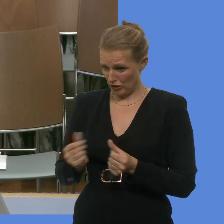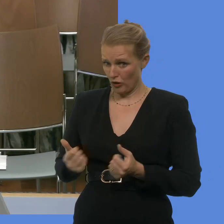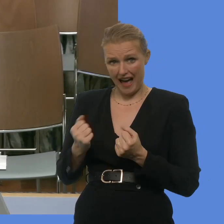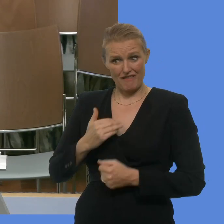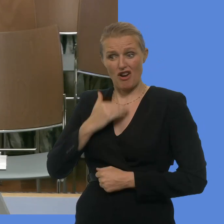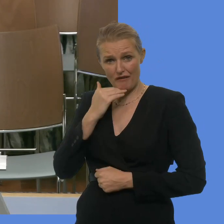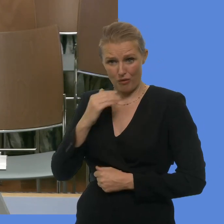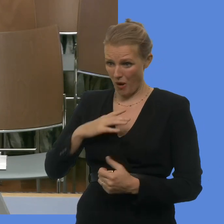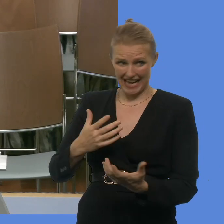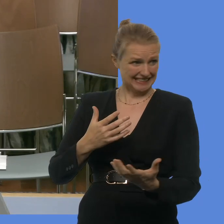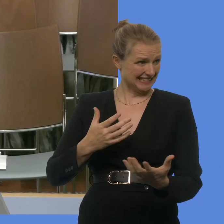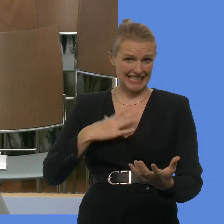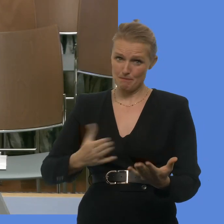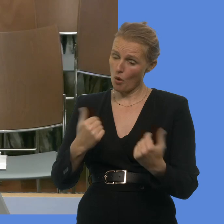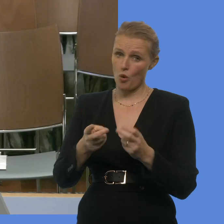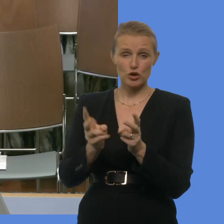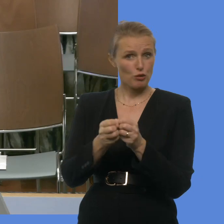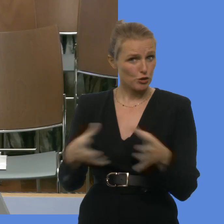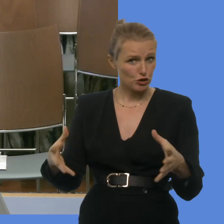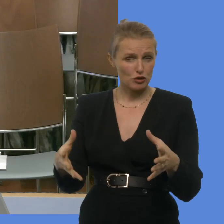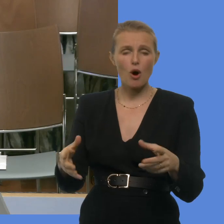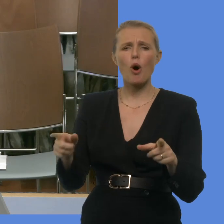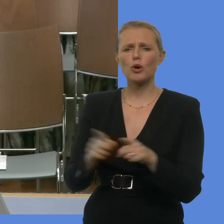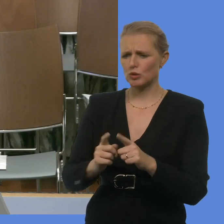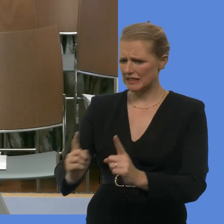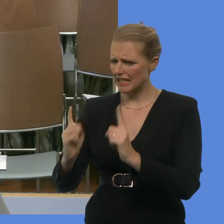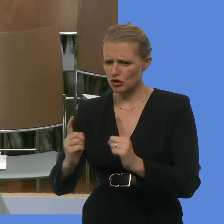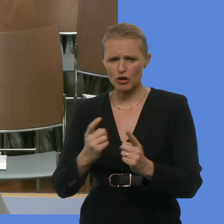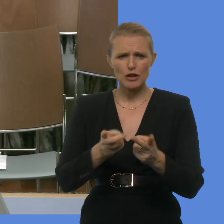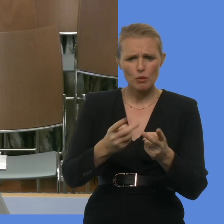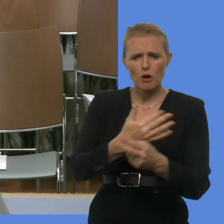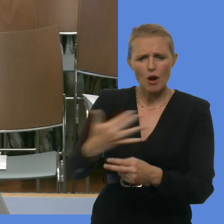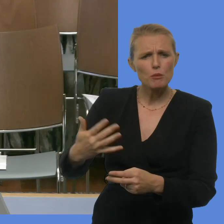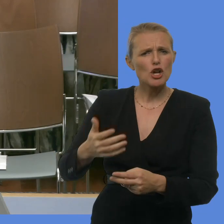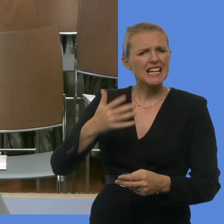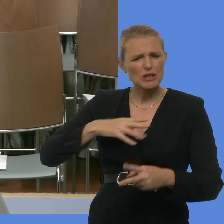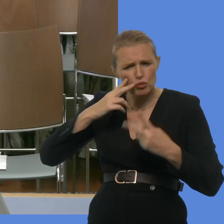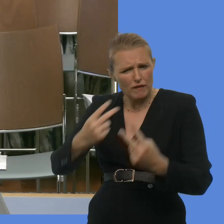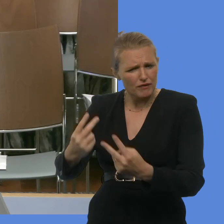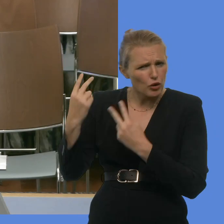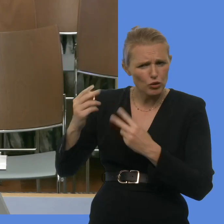meet demand, and whether a statutory review of interpreter and teacher numbers should be included in the bill.